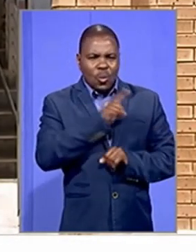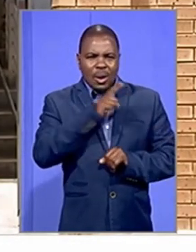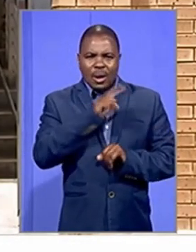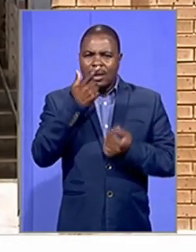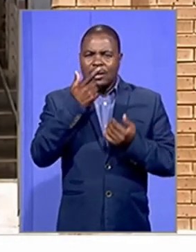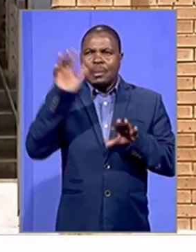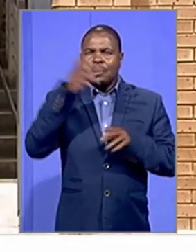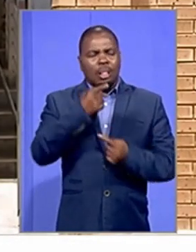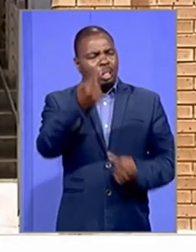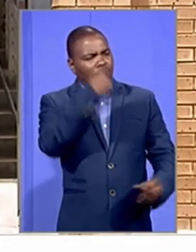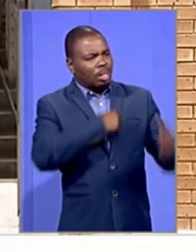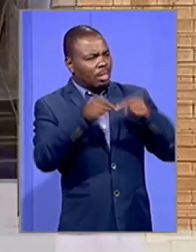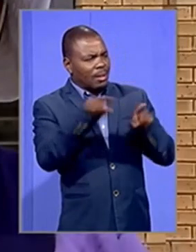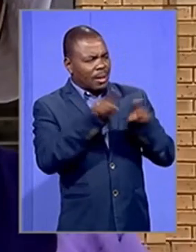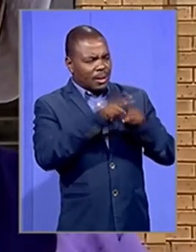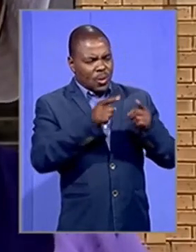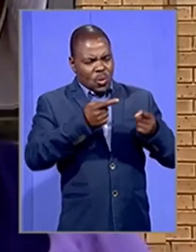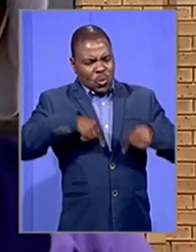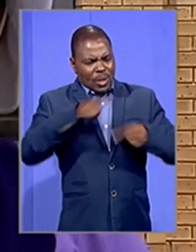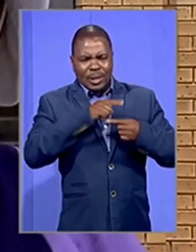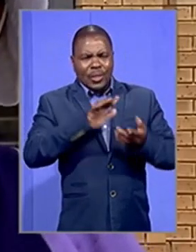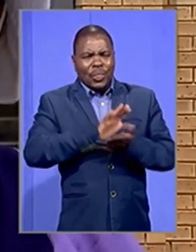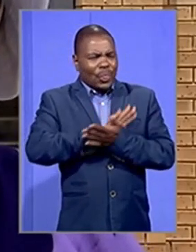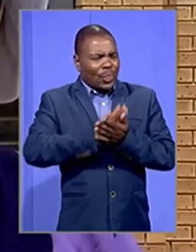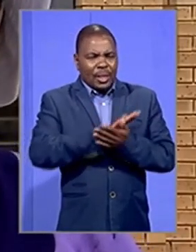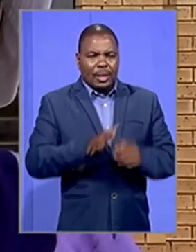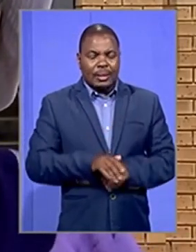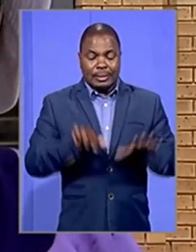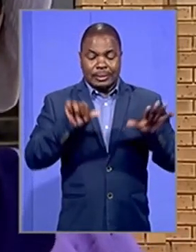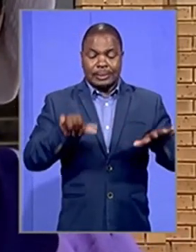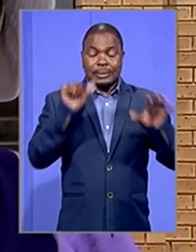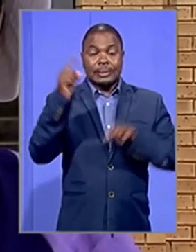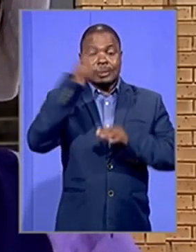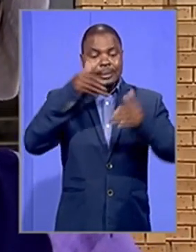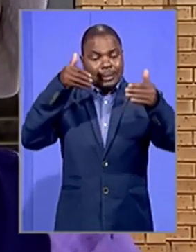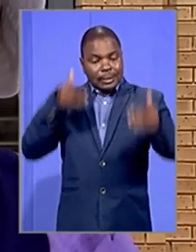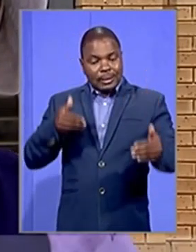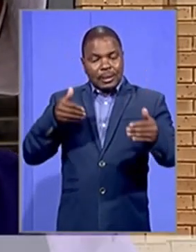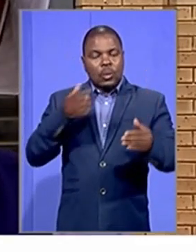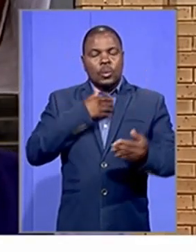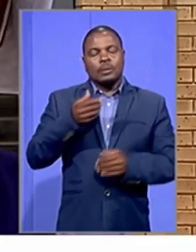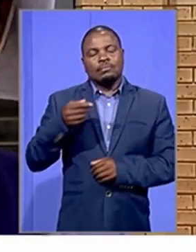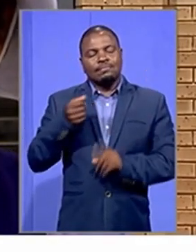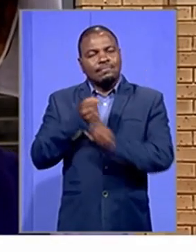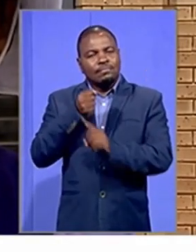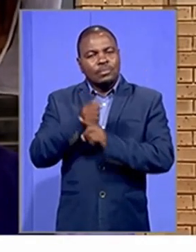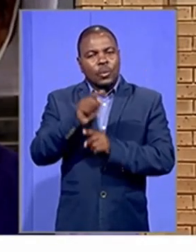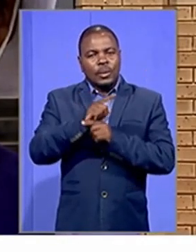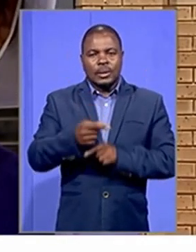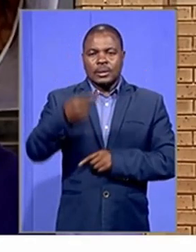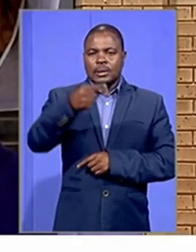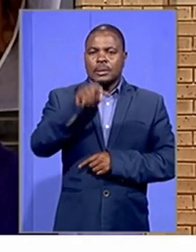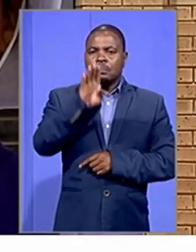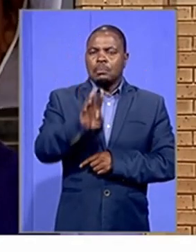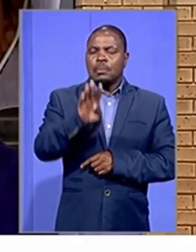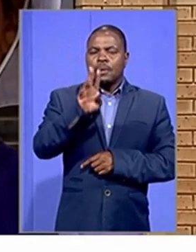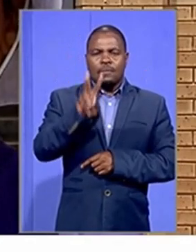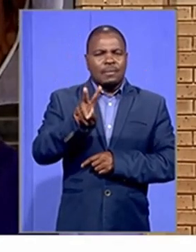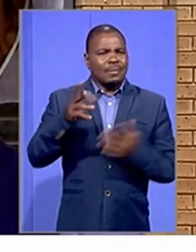trash by people like this guy. Now we are on 16 days. We are fighting for gender-based violence.